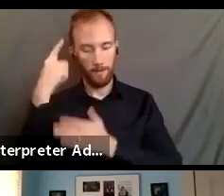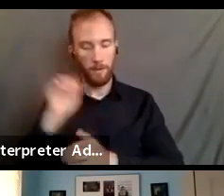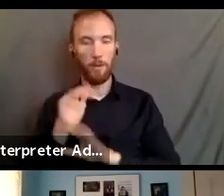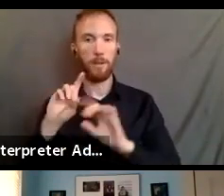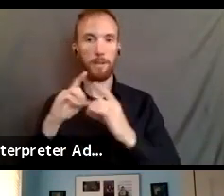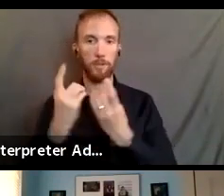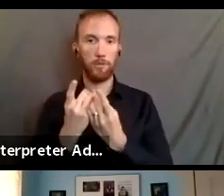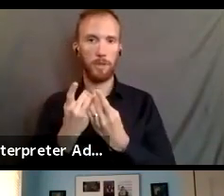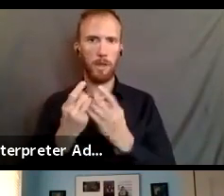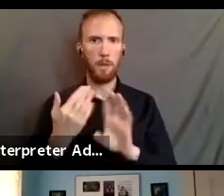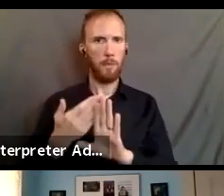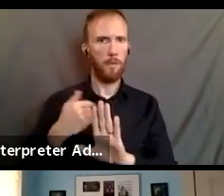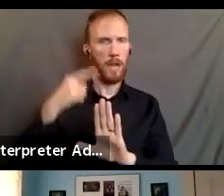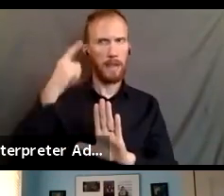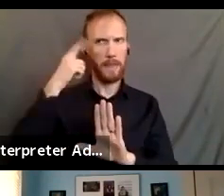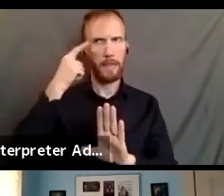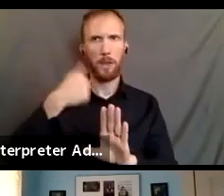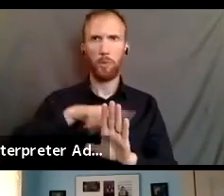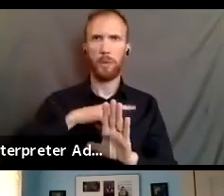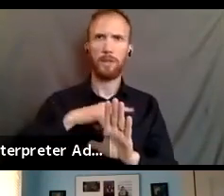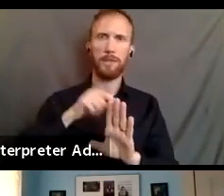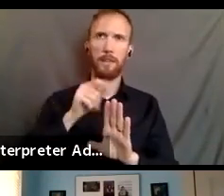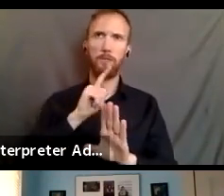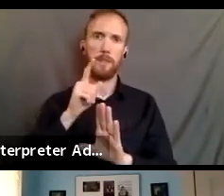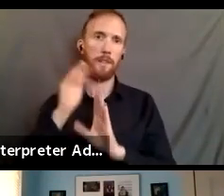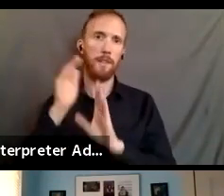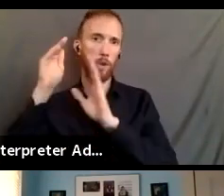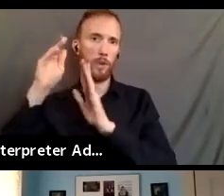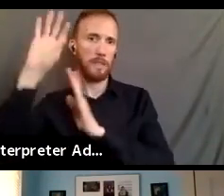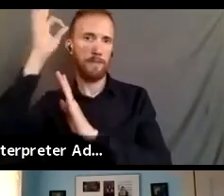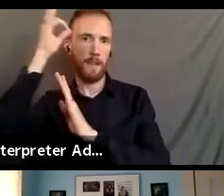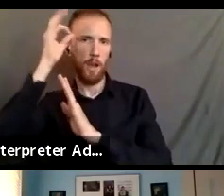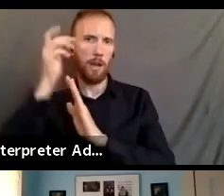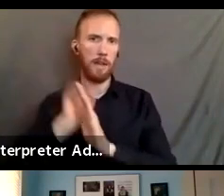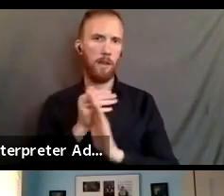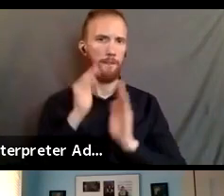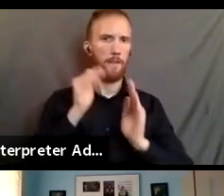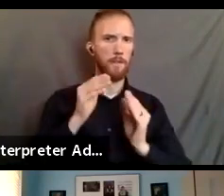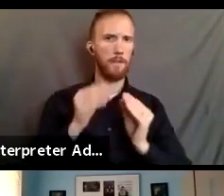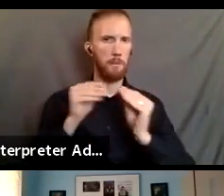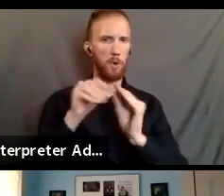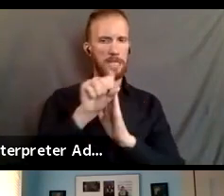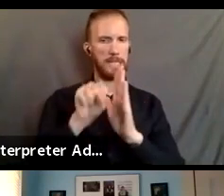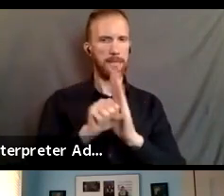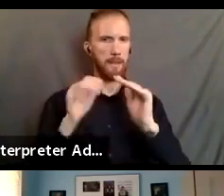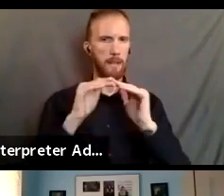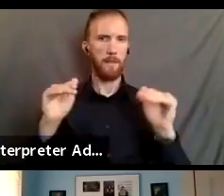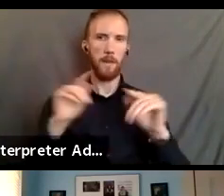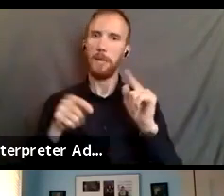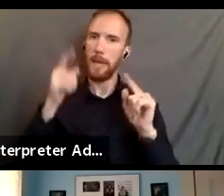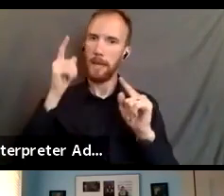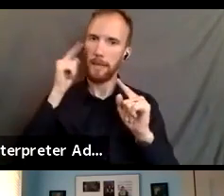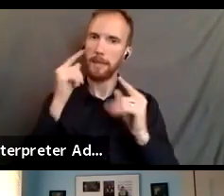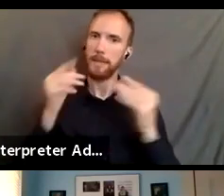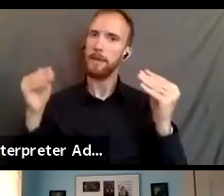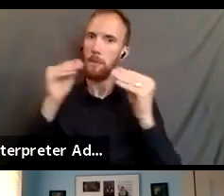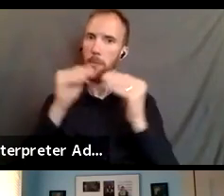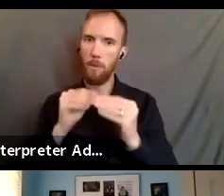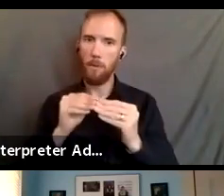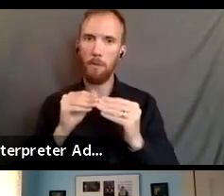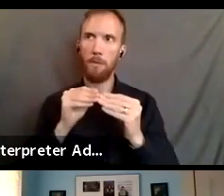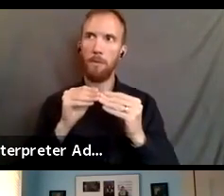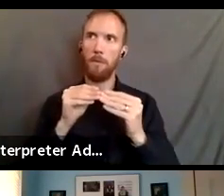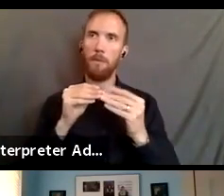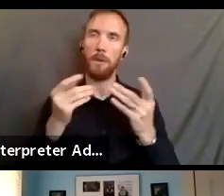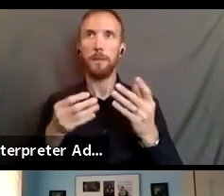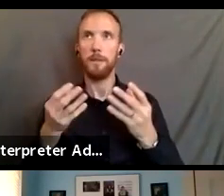at the time i think we were talking less federal and more state um and i think it is still important to talk about that those adequacy targets and the fact that we're